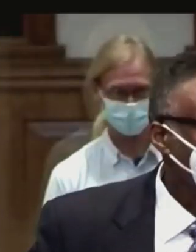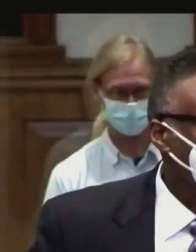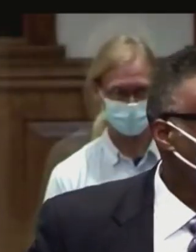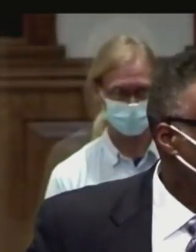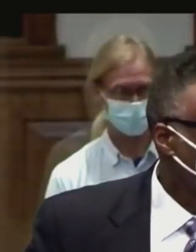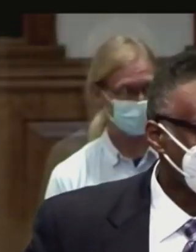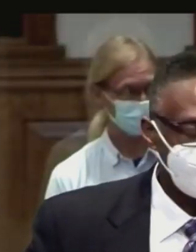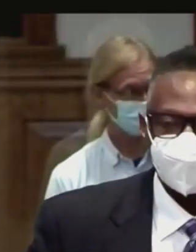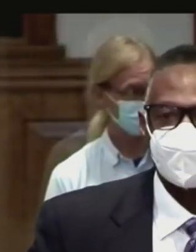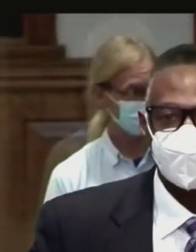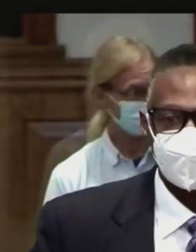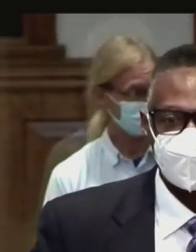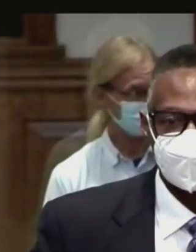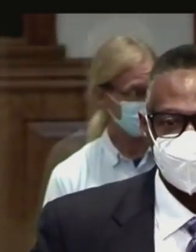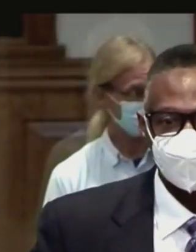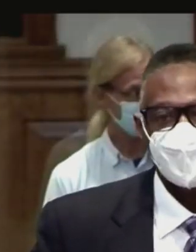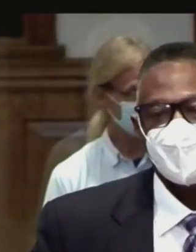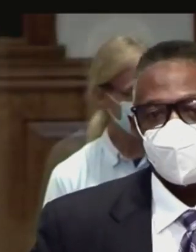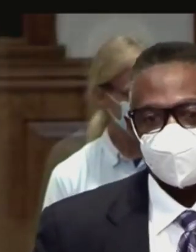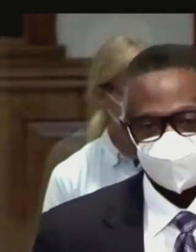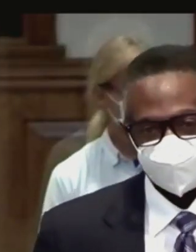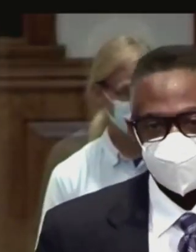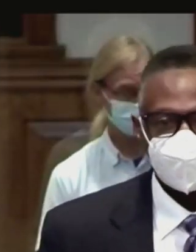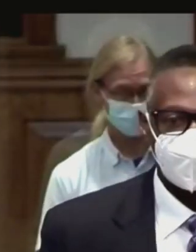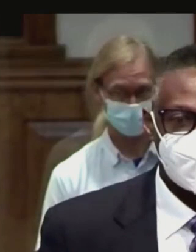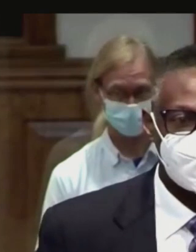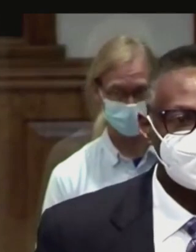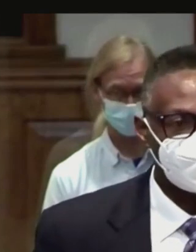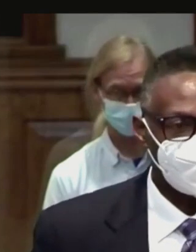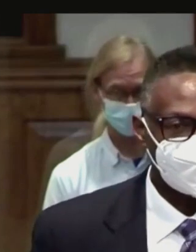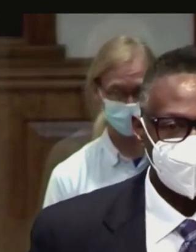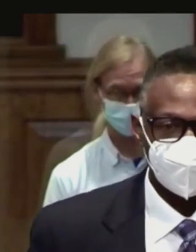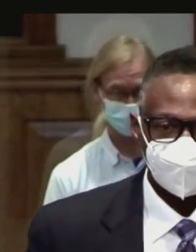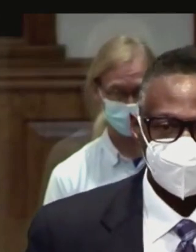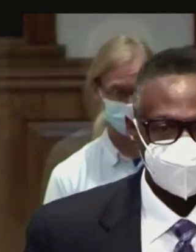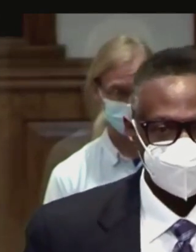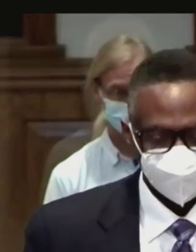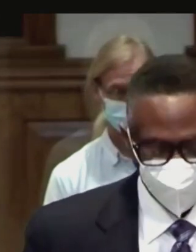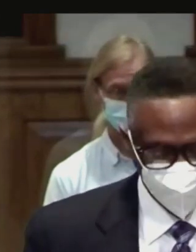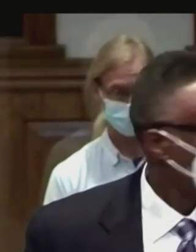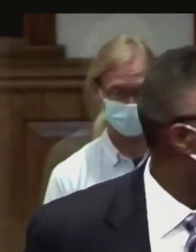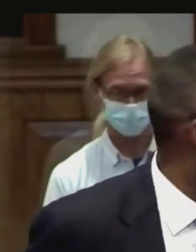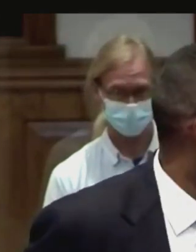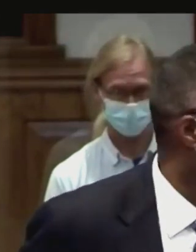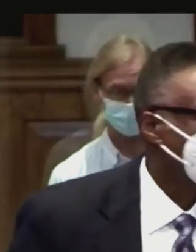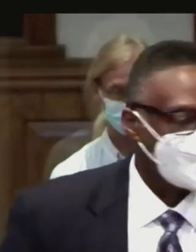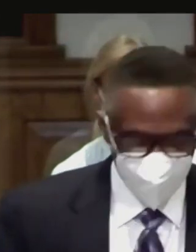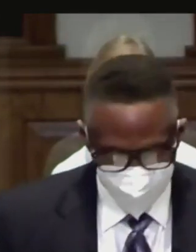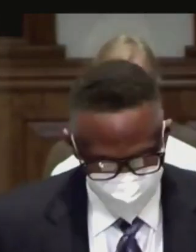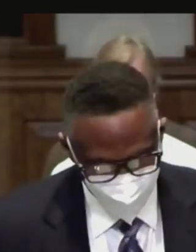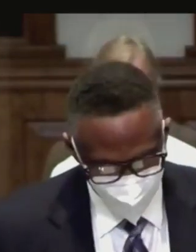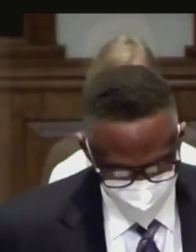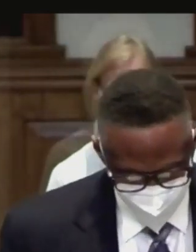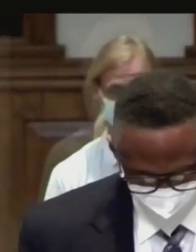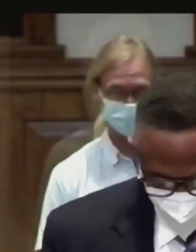I'm Hilliard. I'm here representing Mr. Scott Burnett, who's the owner of the Still Point project. She